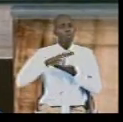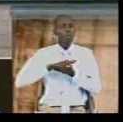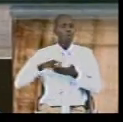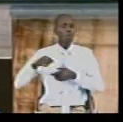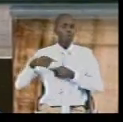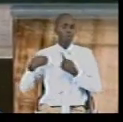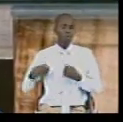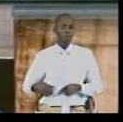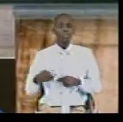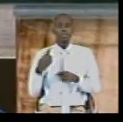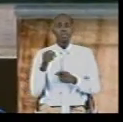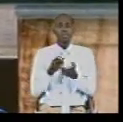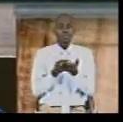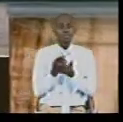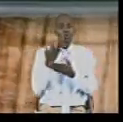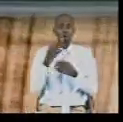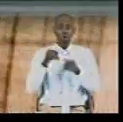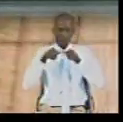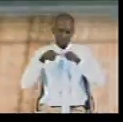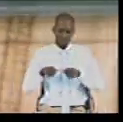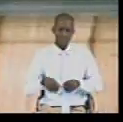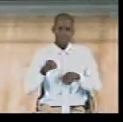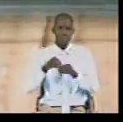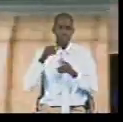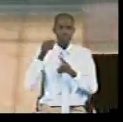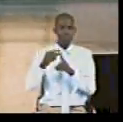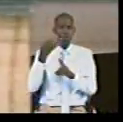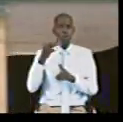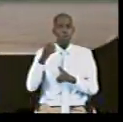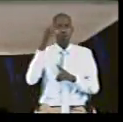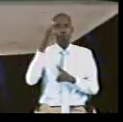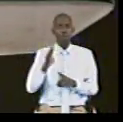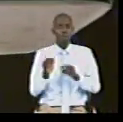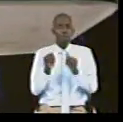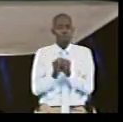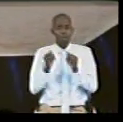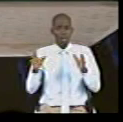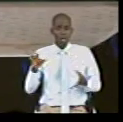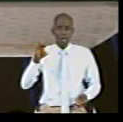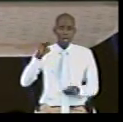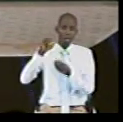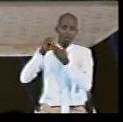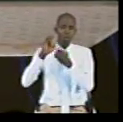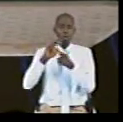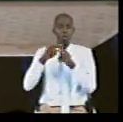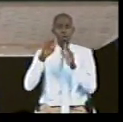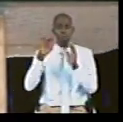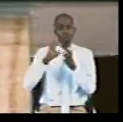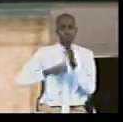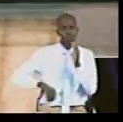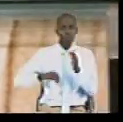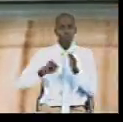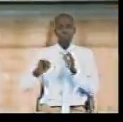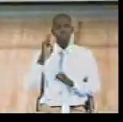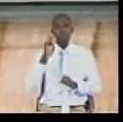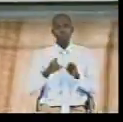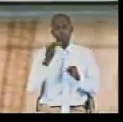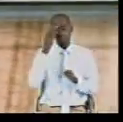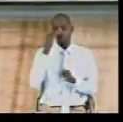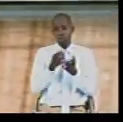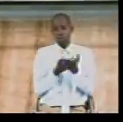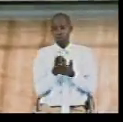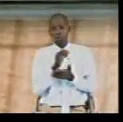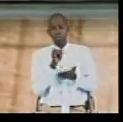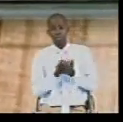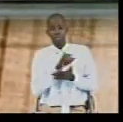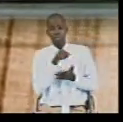the word of God without adding, without subtracting. If we know the truth that this is what to preach,